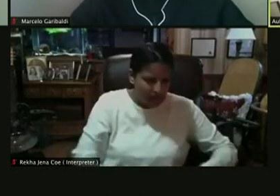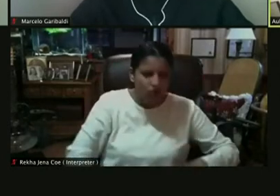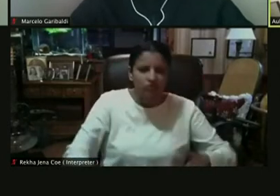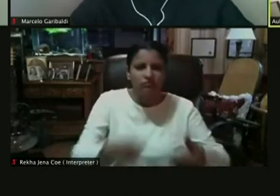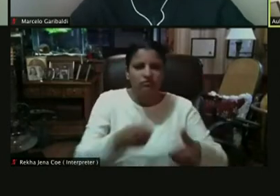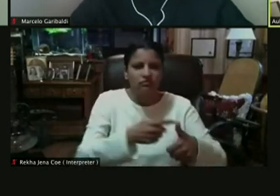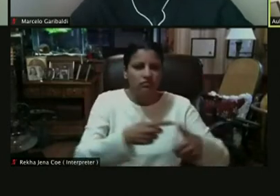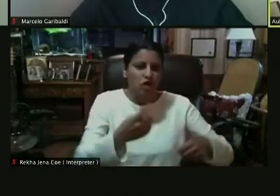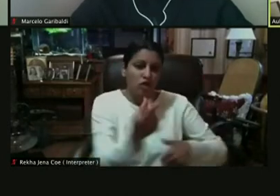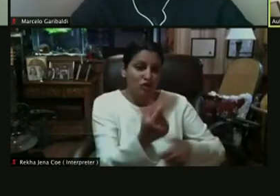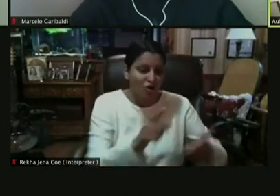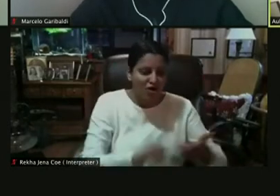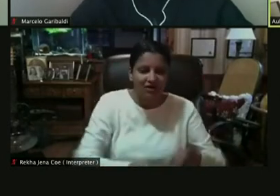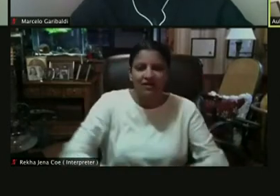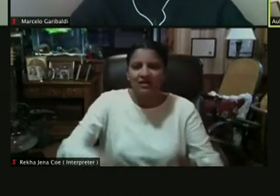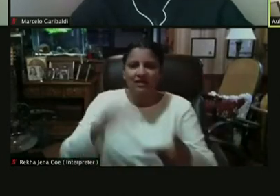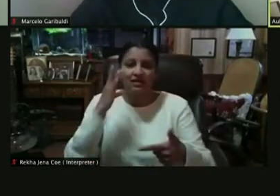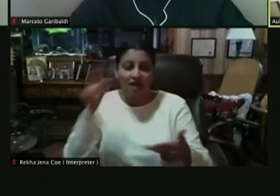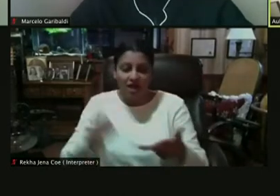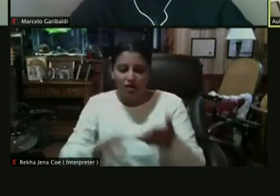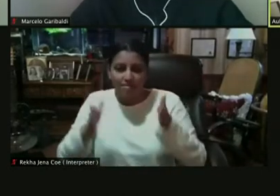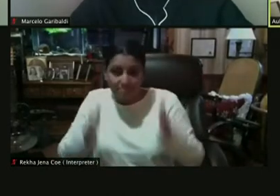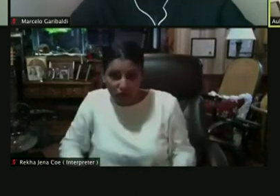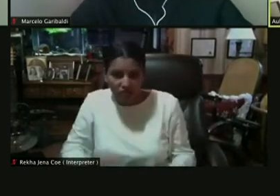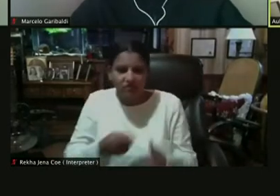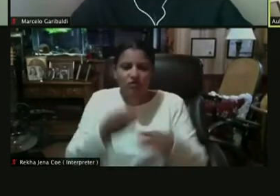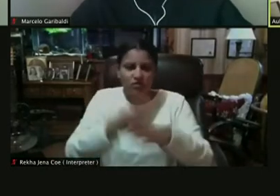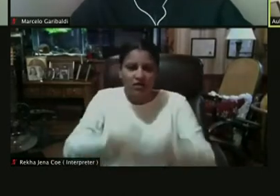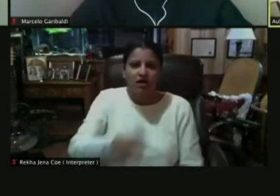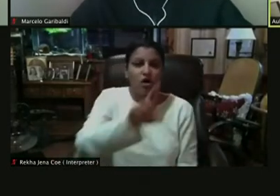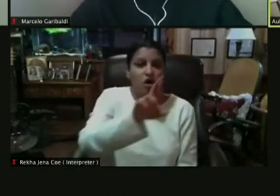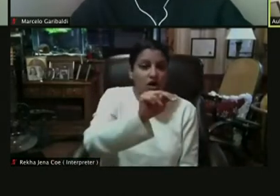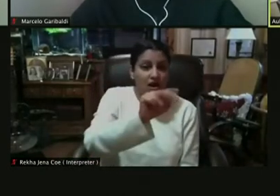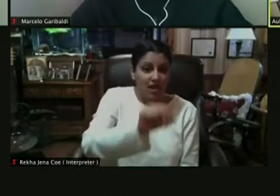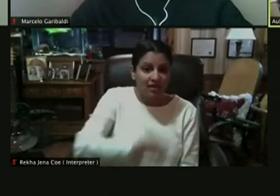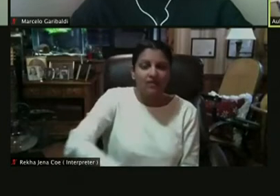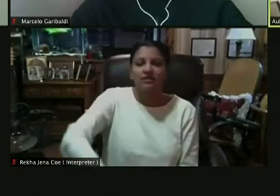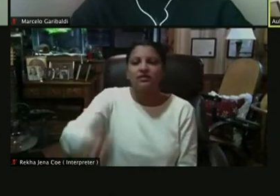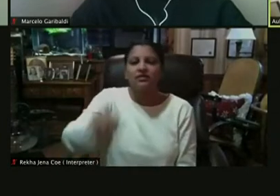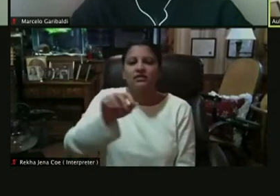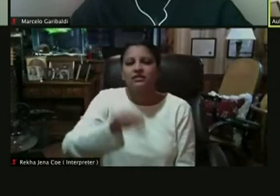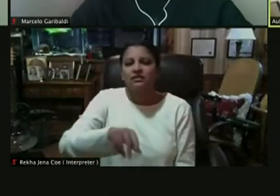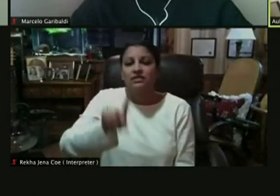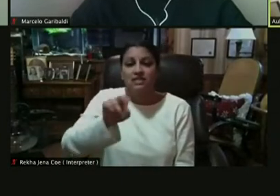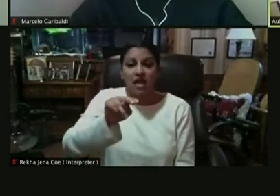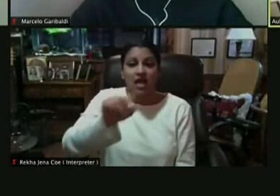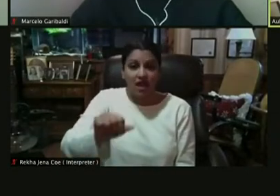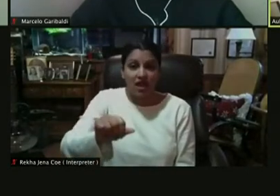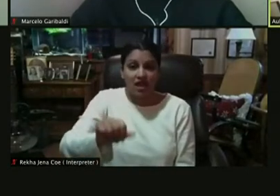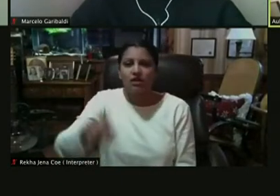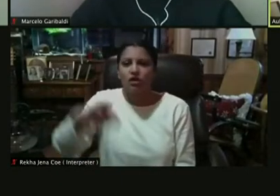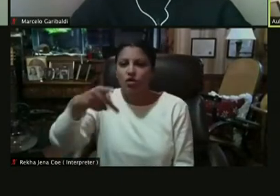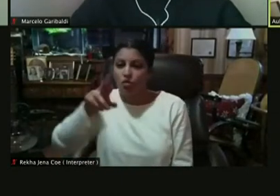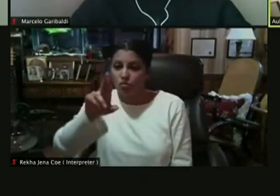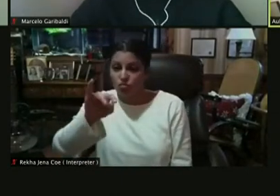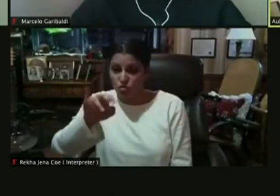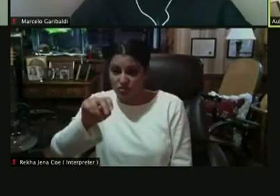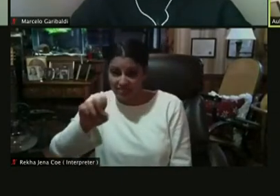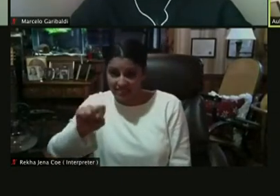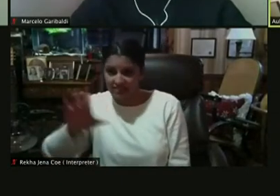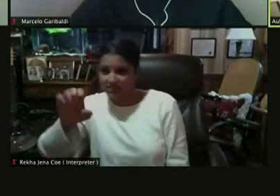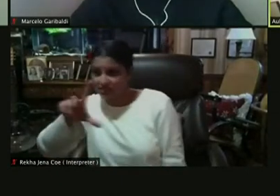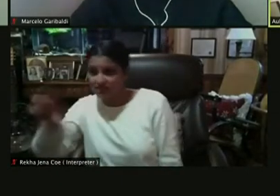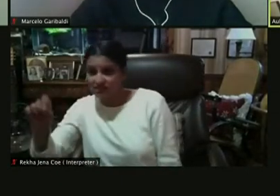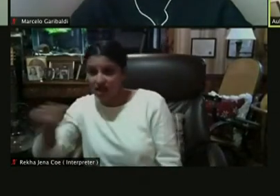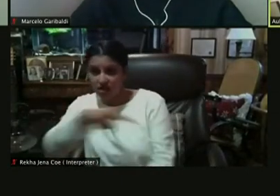DNA, RNA, proteins, cells, and then that big organism that's made up of all these different systems that we either